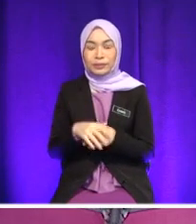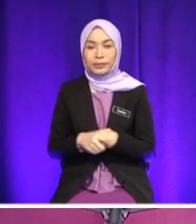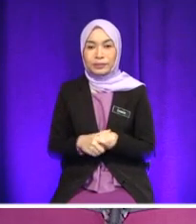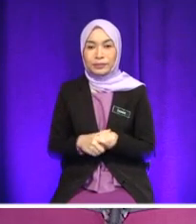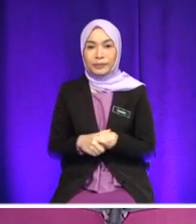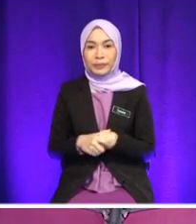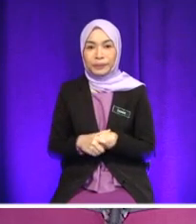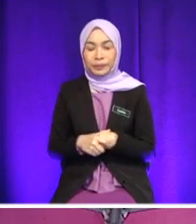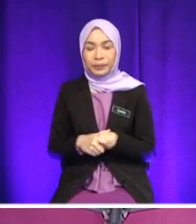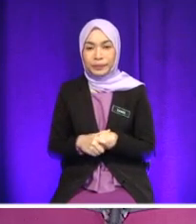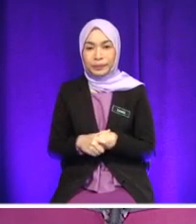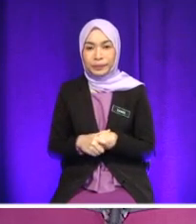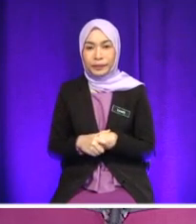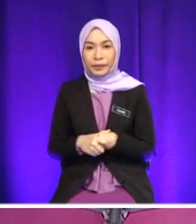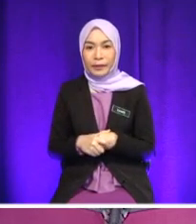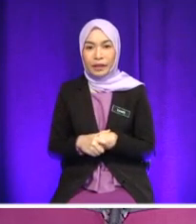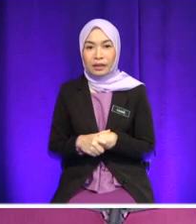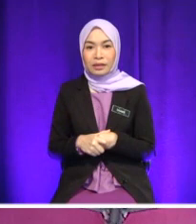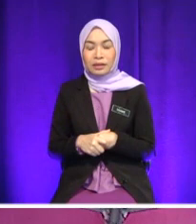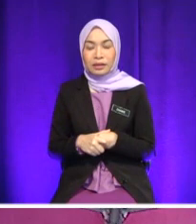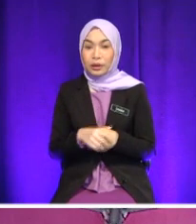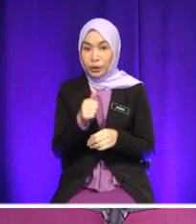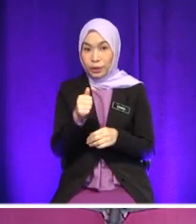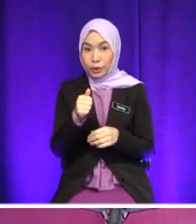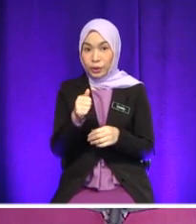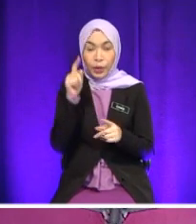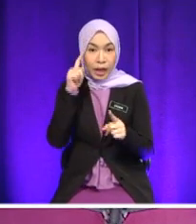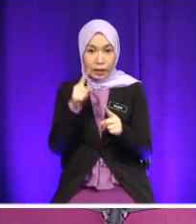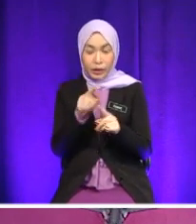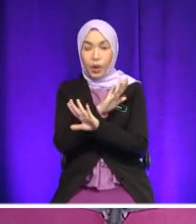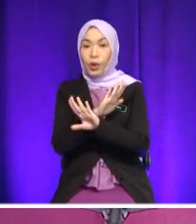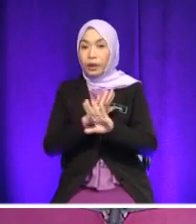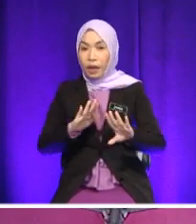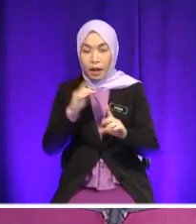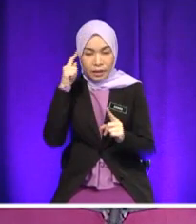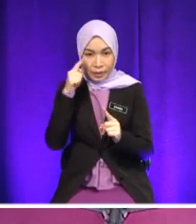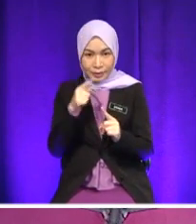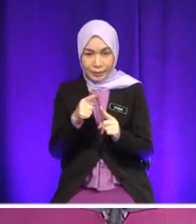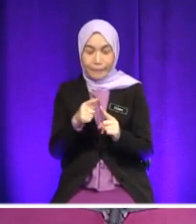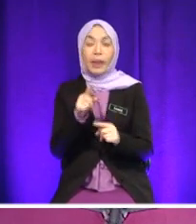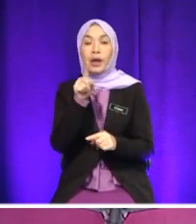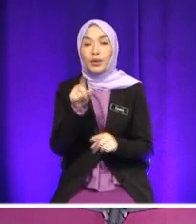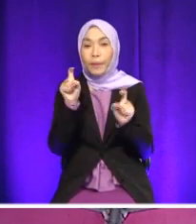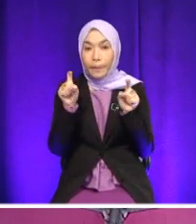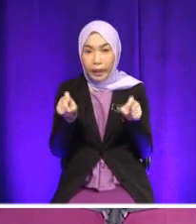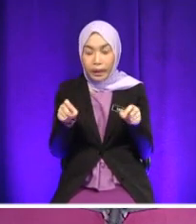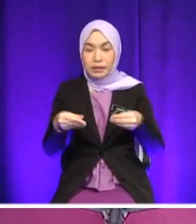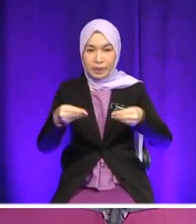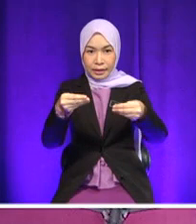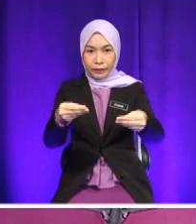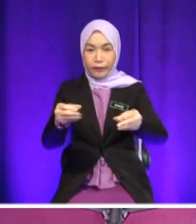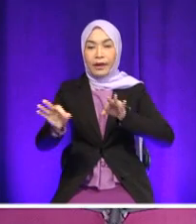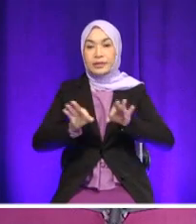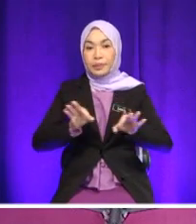best one, okay, whether you agree or disagree, you also need to give an explanations, like why do you think it is the best